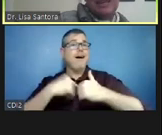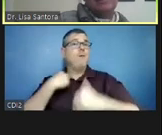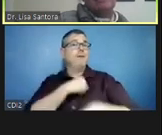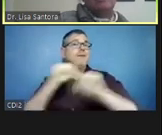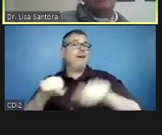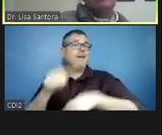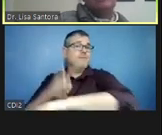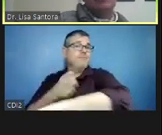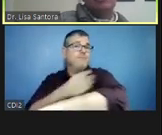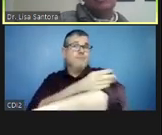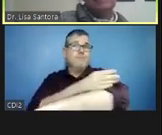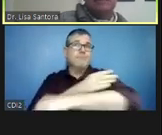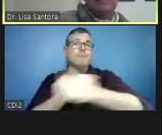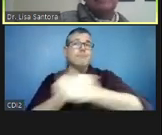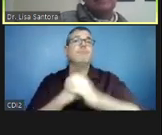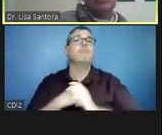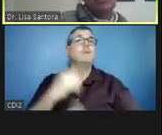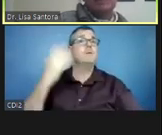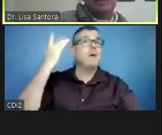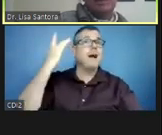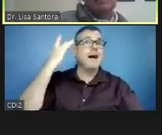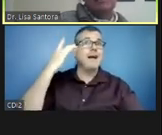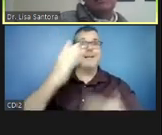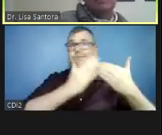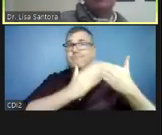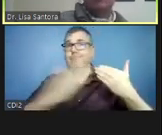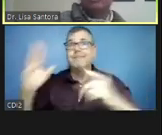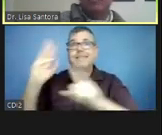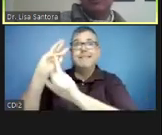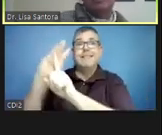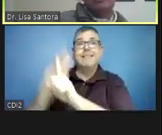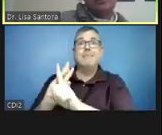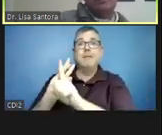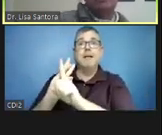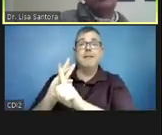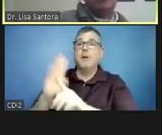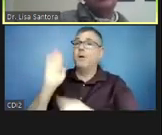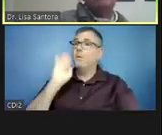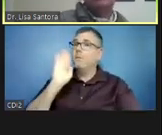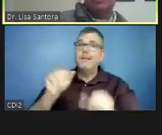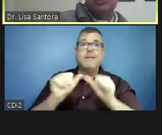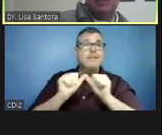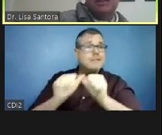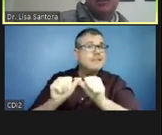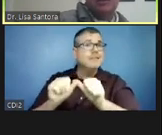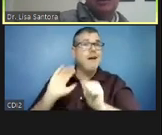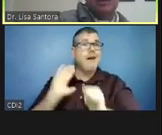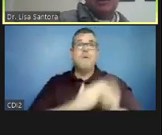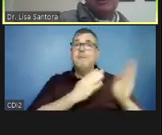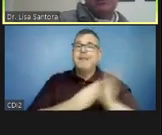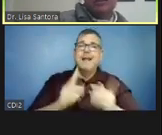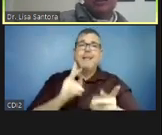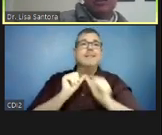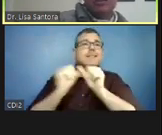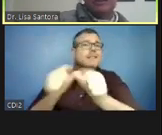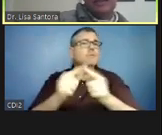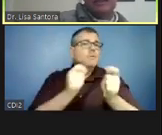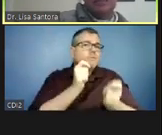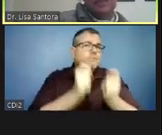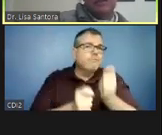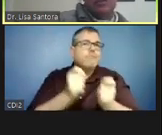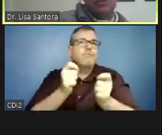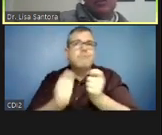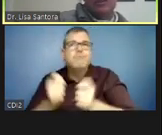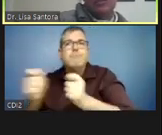It's going to take us time to receive vaccine and distribute it. And it's our collaboration and relationships that are going to yield our